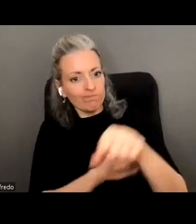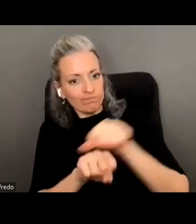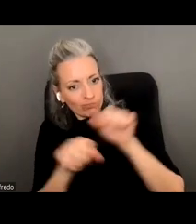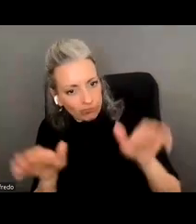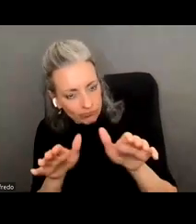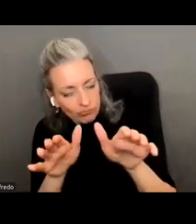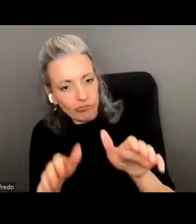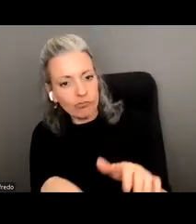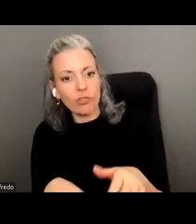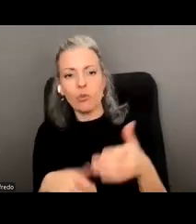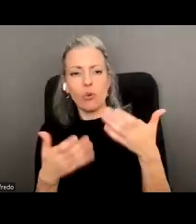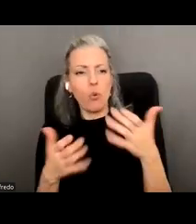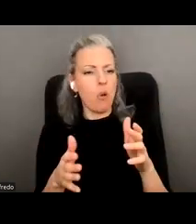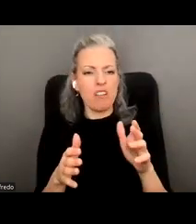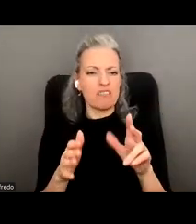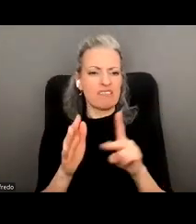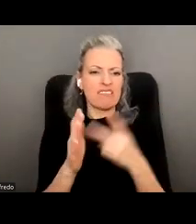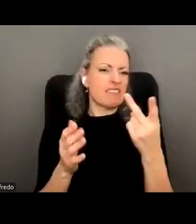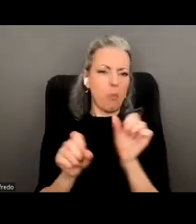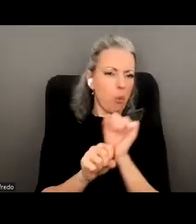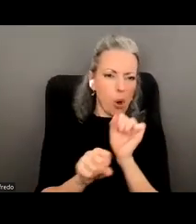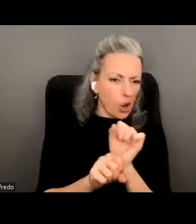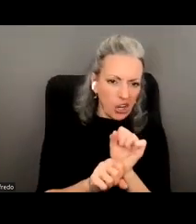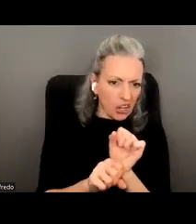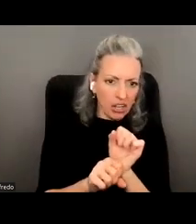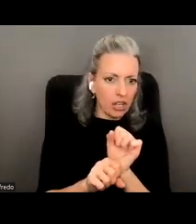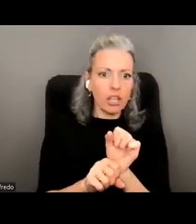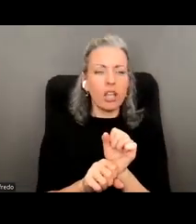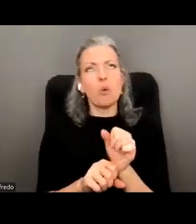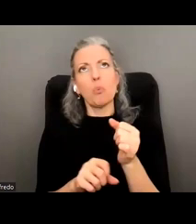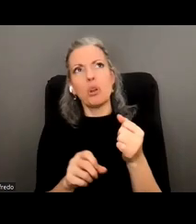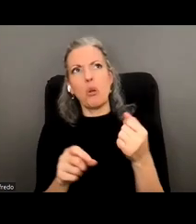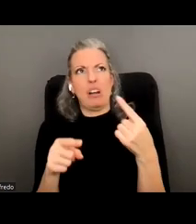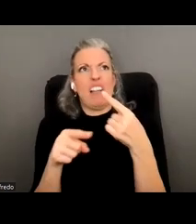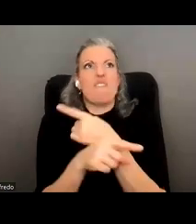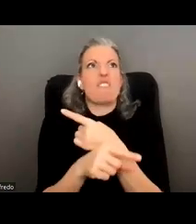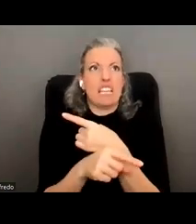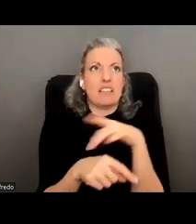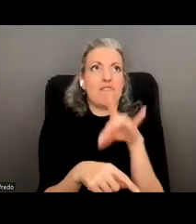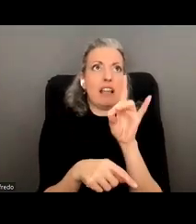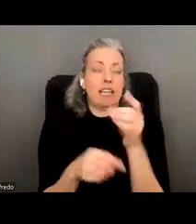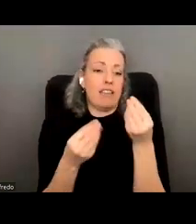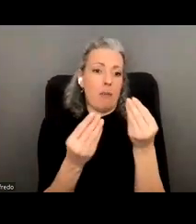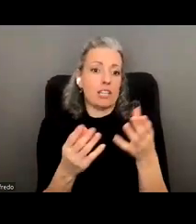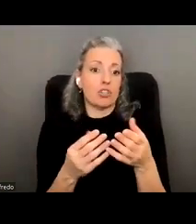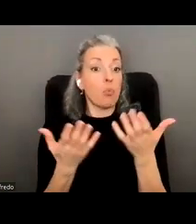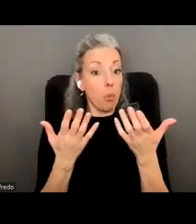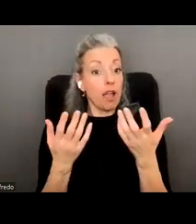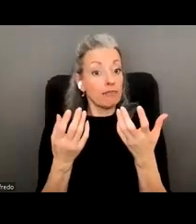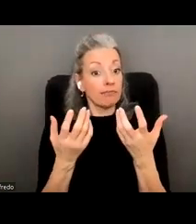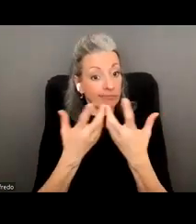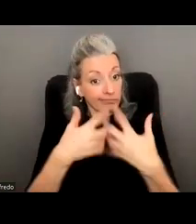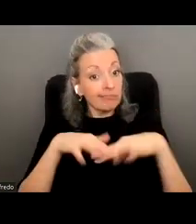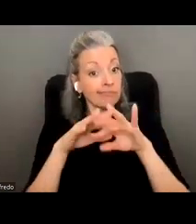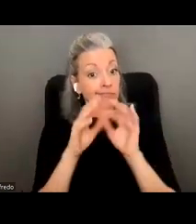doing duplicative work. We don't want to be coming up with seemingly conflicting findings. We really want to be working together and